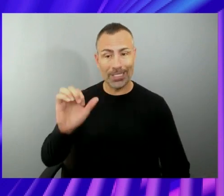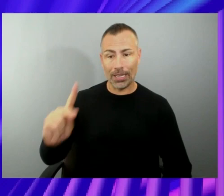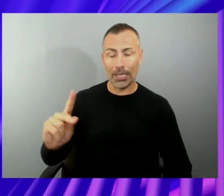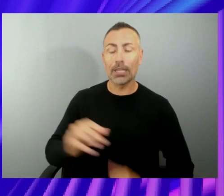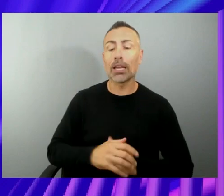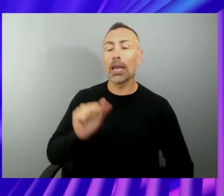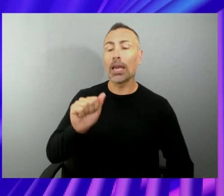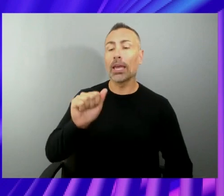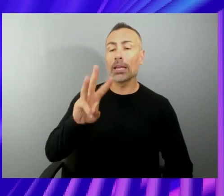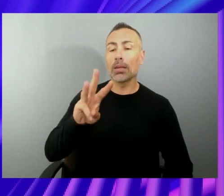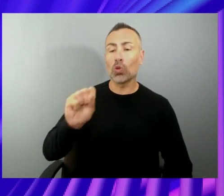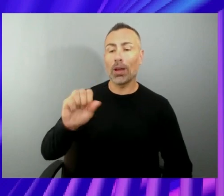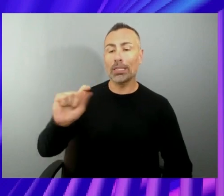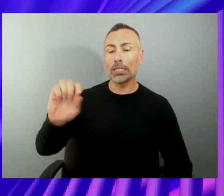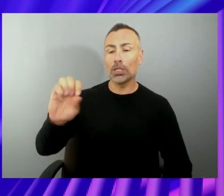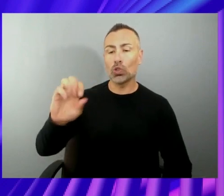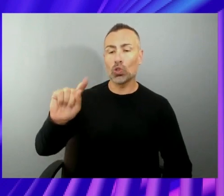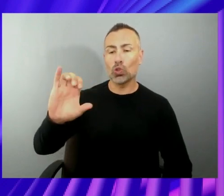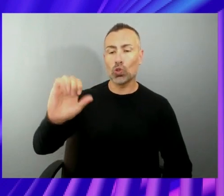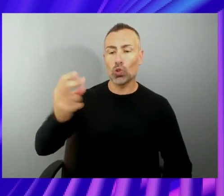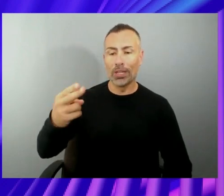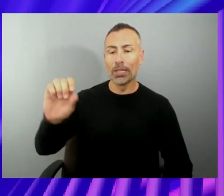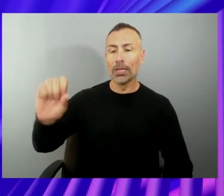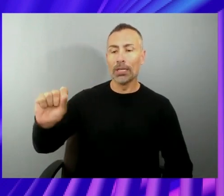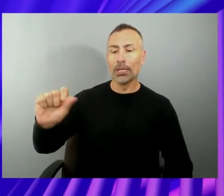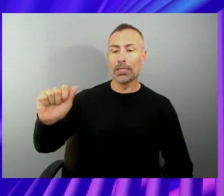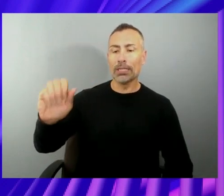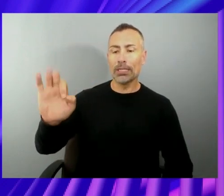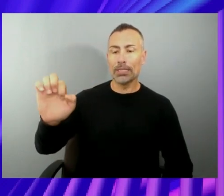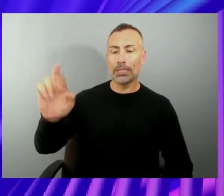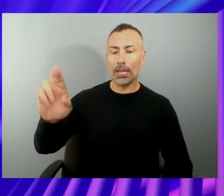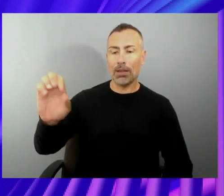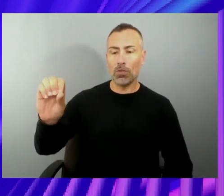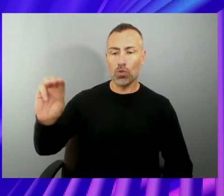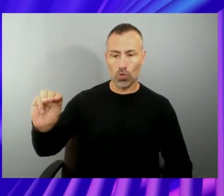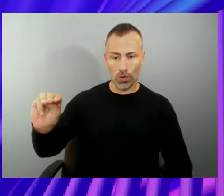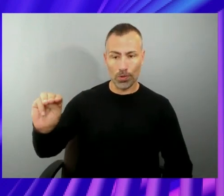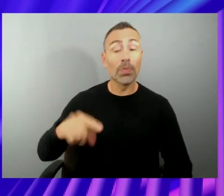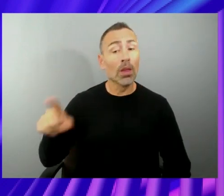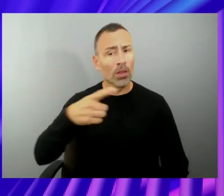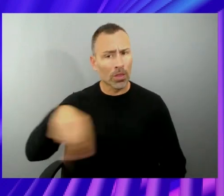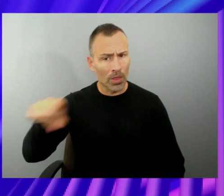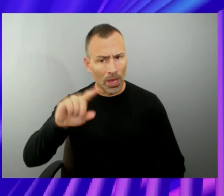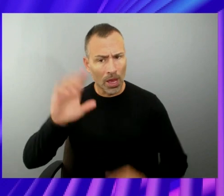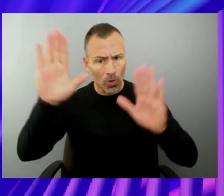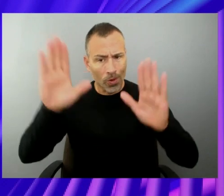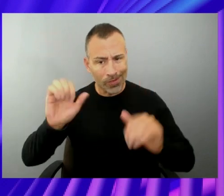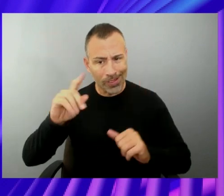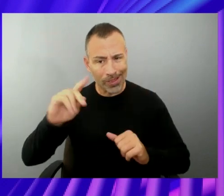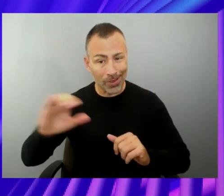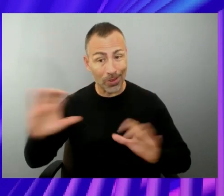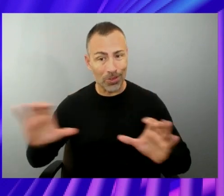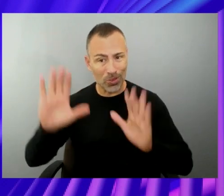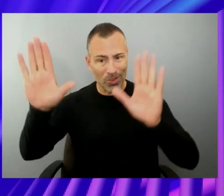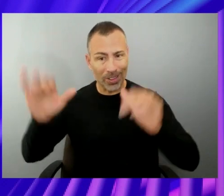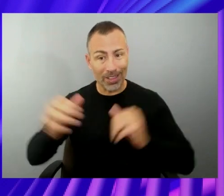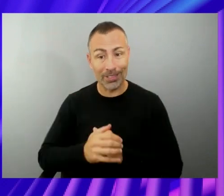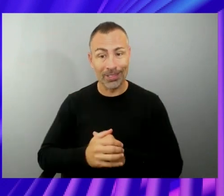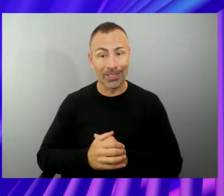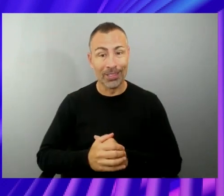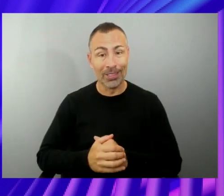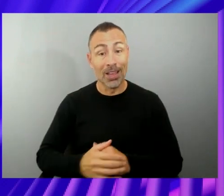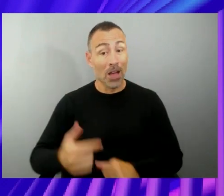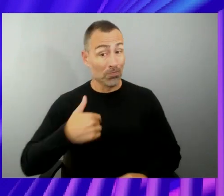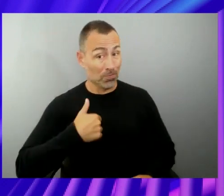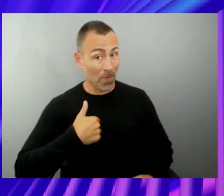great episodes. They do great things. I'm also really biased to that because I happen to know the host very well. And I believe coming up in